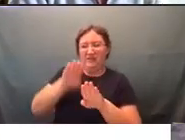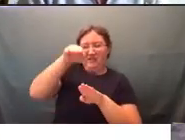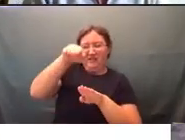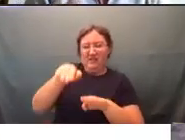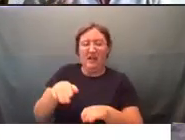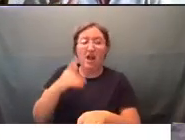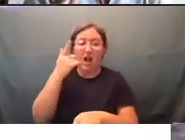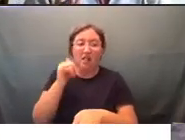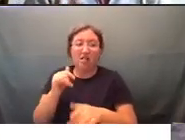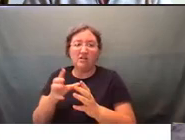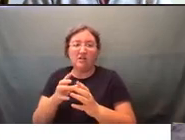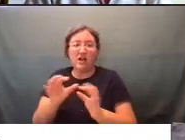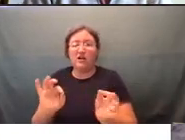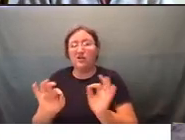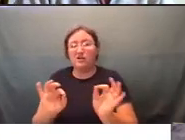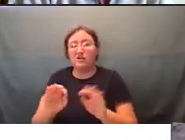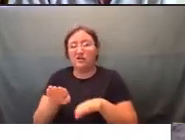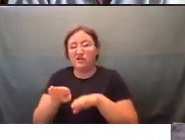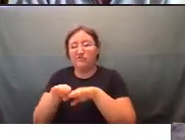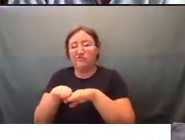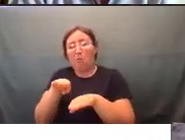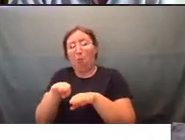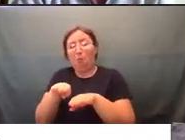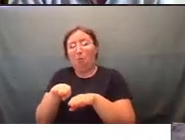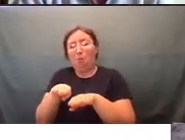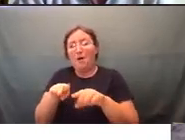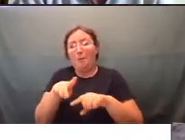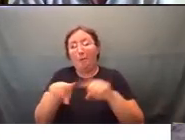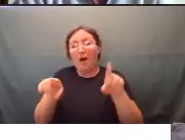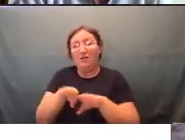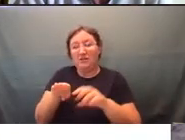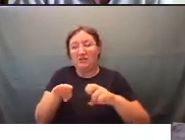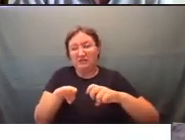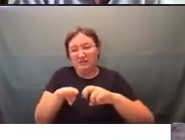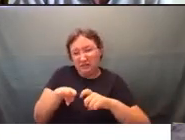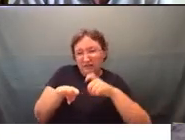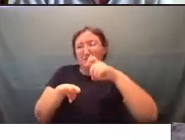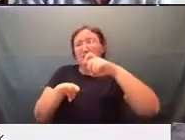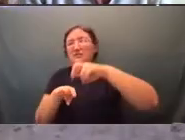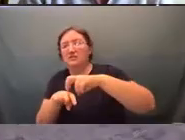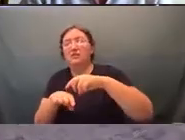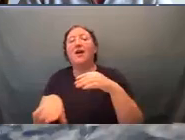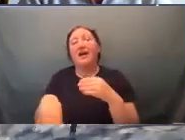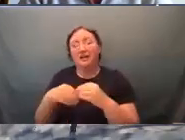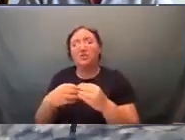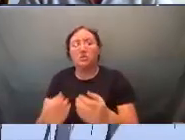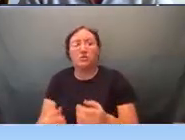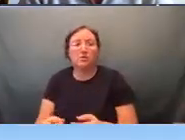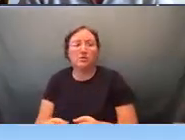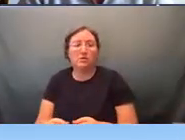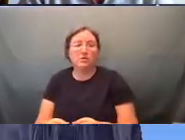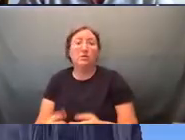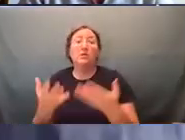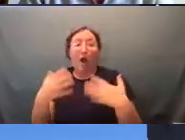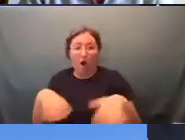look like a lot, it might not look like a lot, but it does add a little something to it. But after you're done with